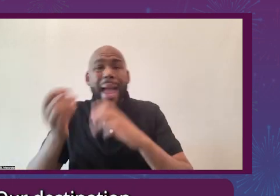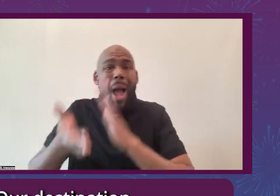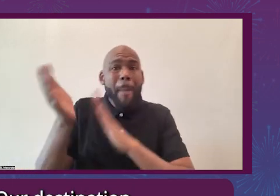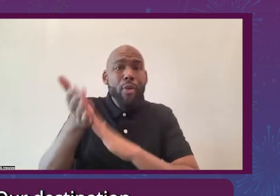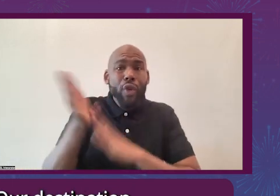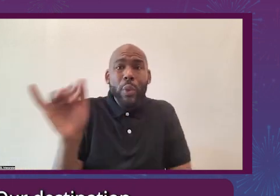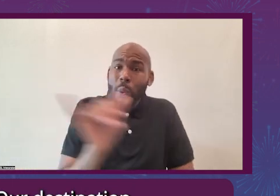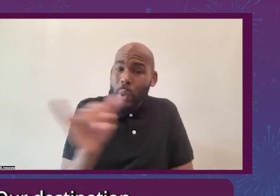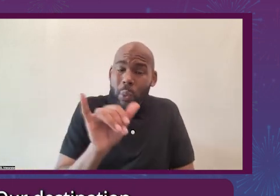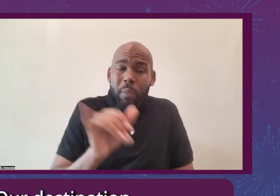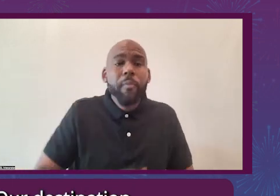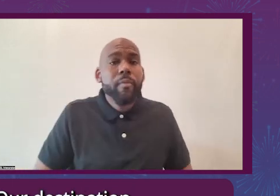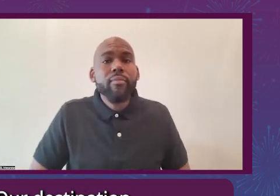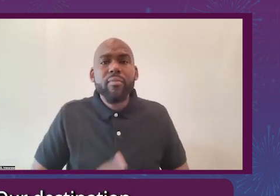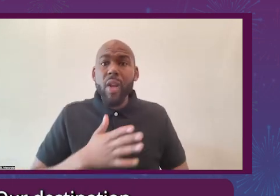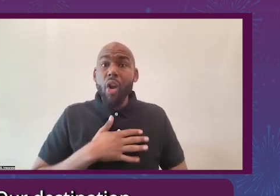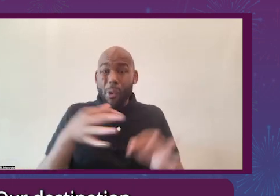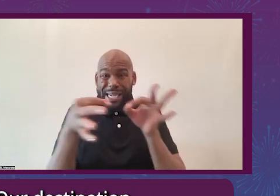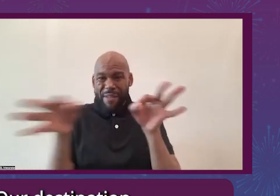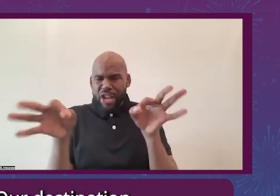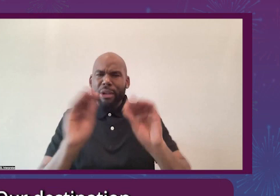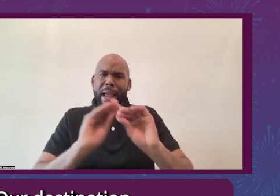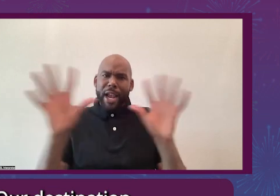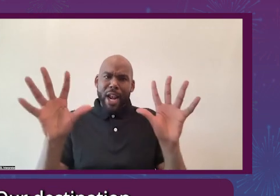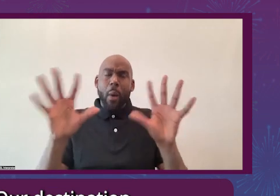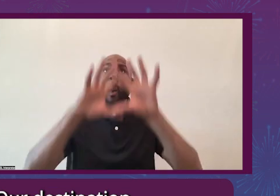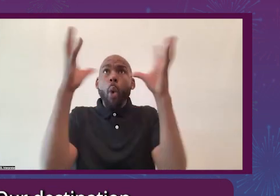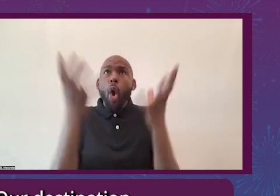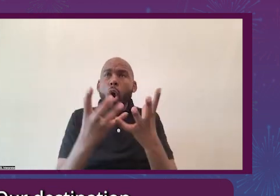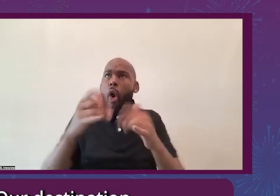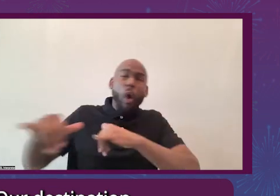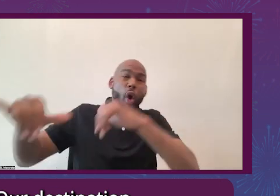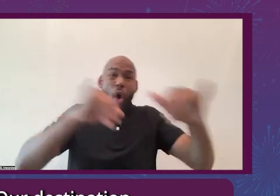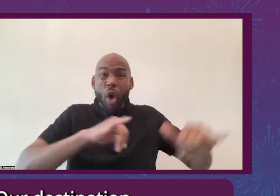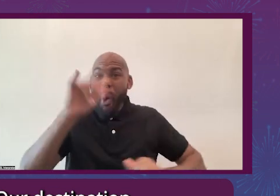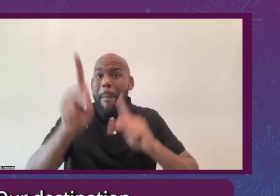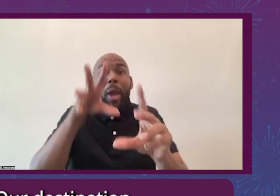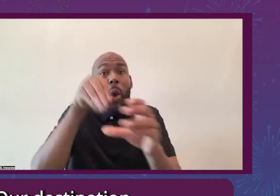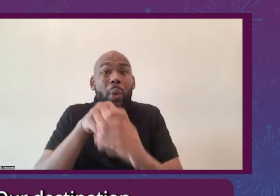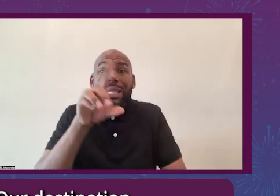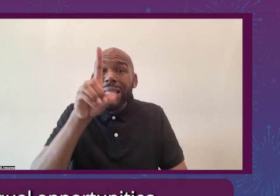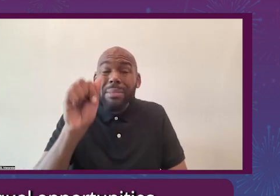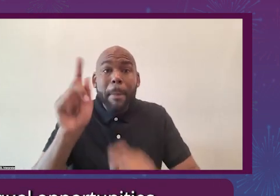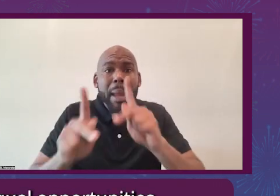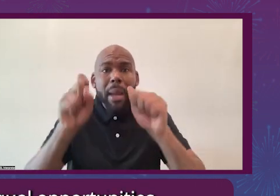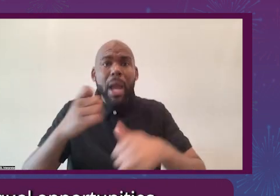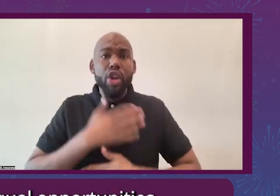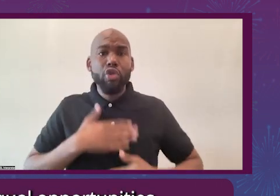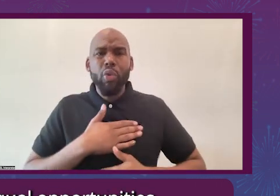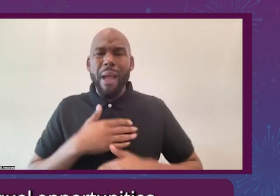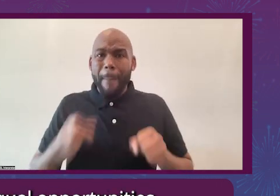in its programs and operations. Our destination is clear: a world in which all people, including people